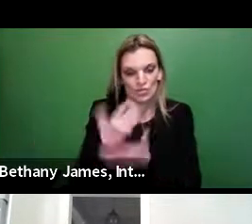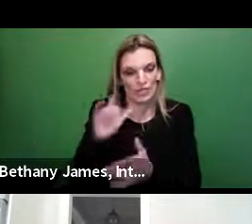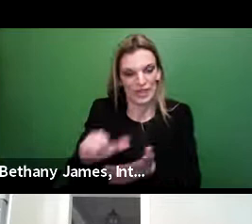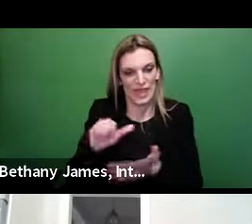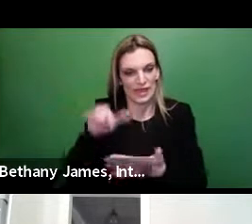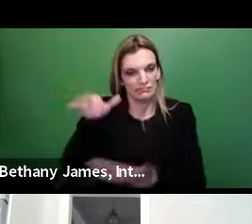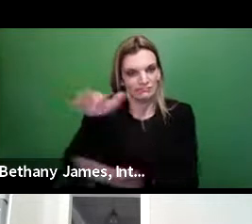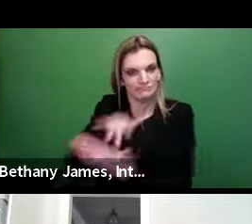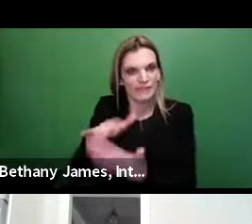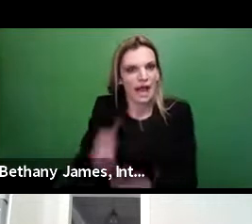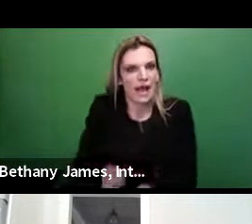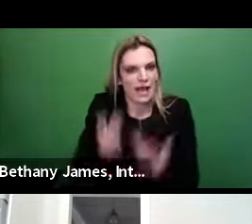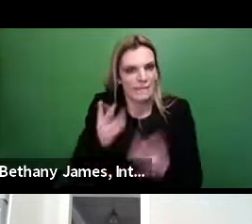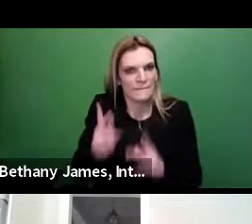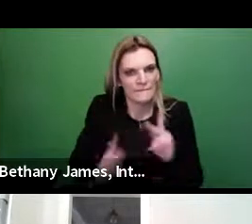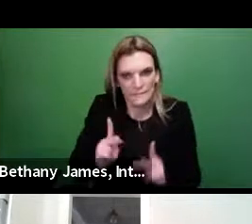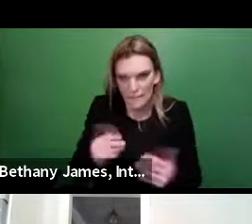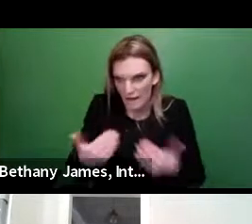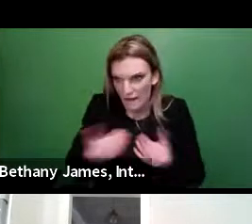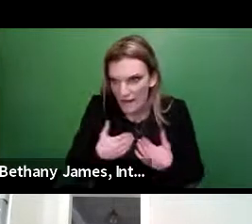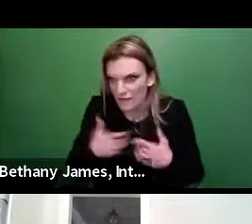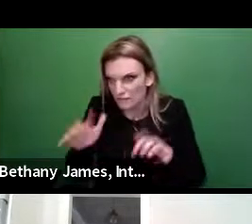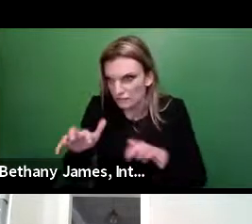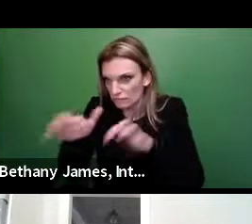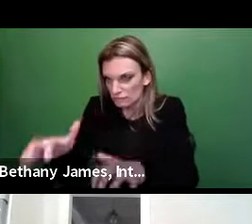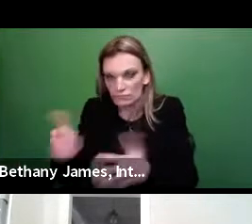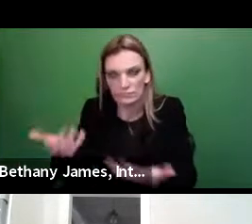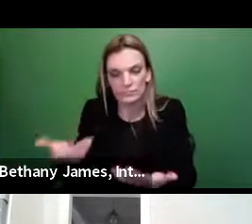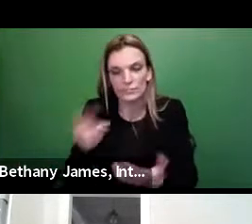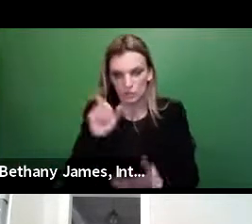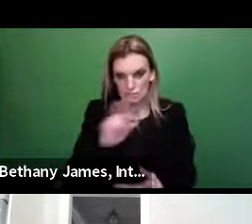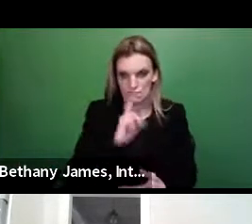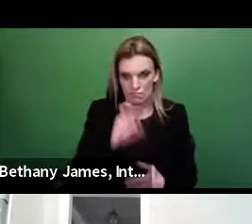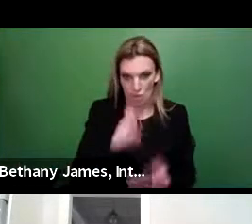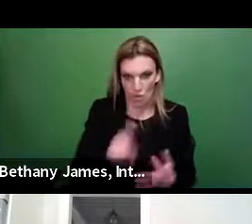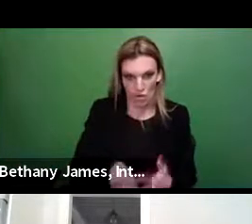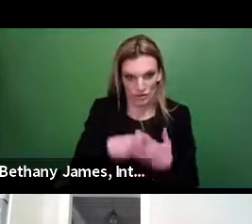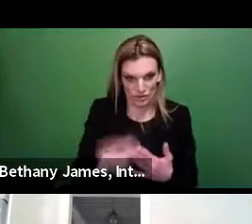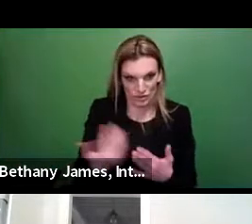enumeration profile study. That was supposed to begin in